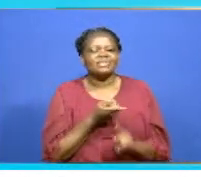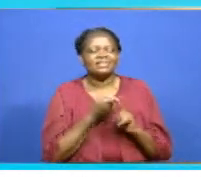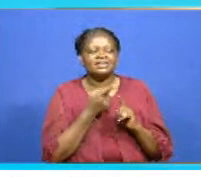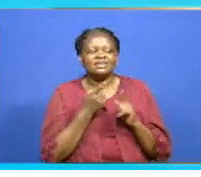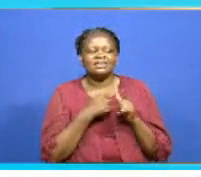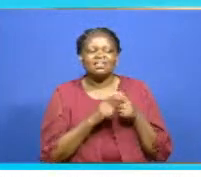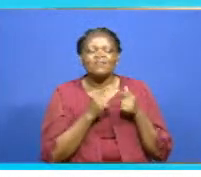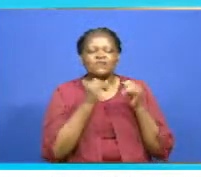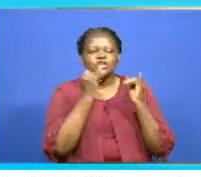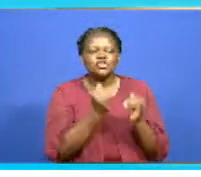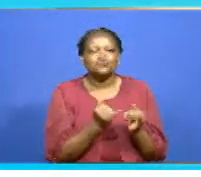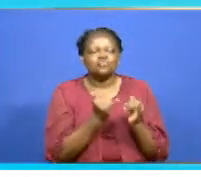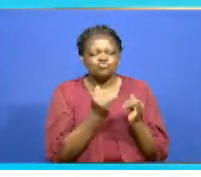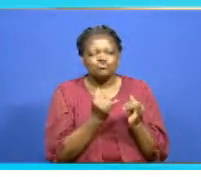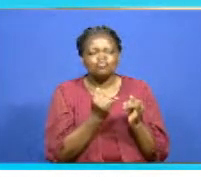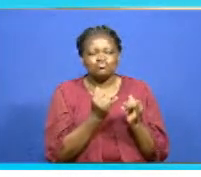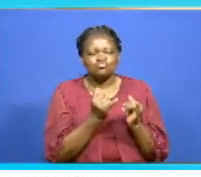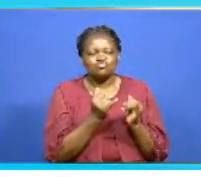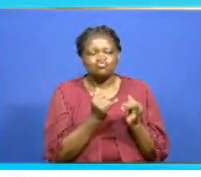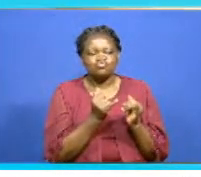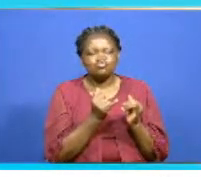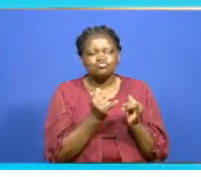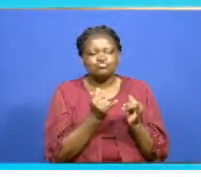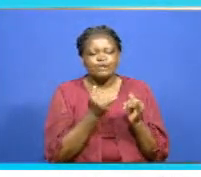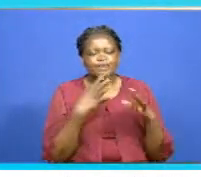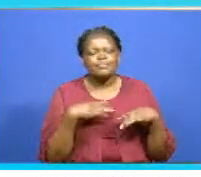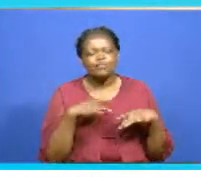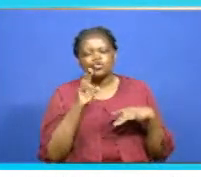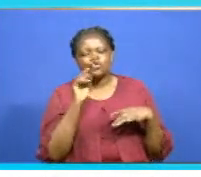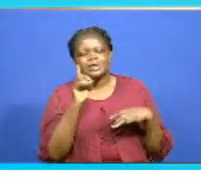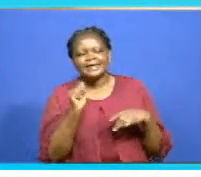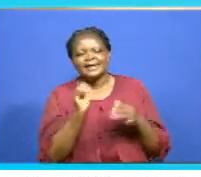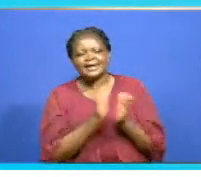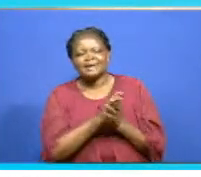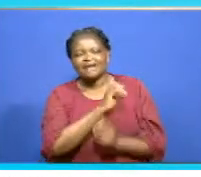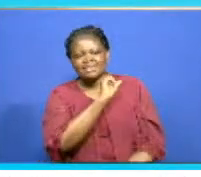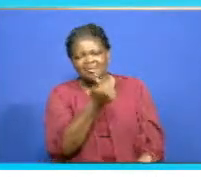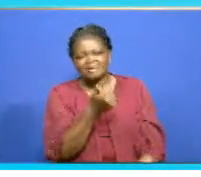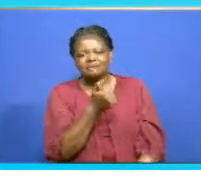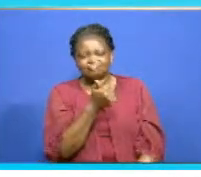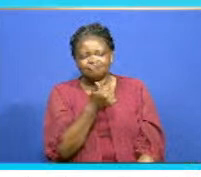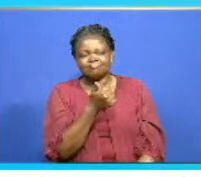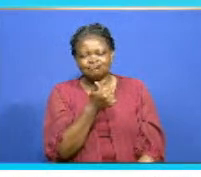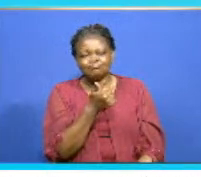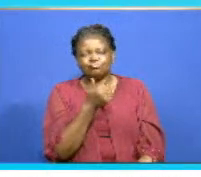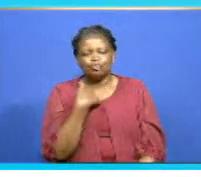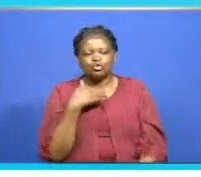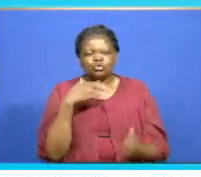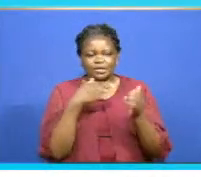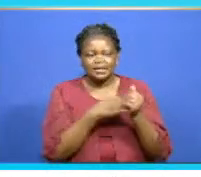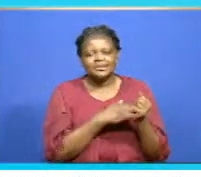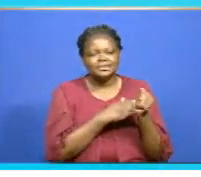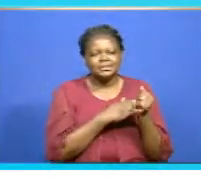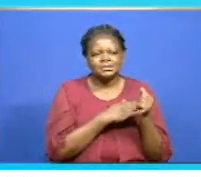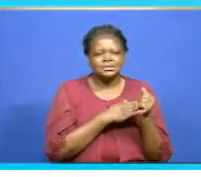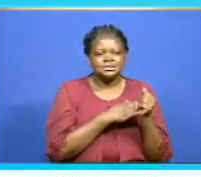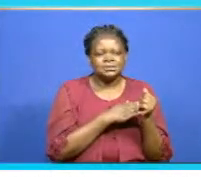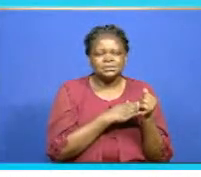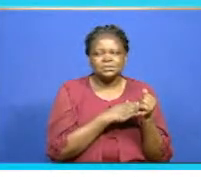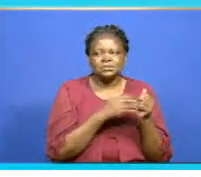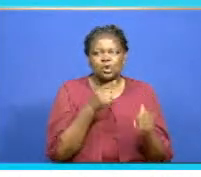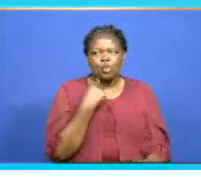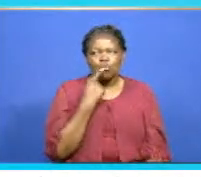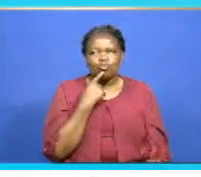new entrant also, other than UDA, who also wants to be a kingpin, not only in the Mulembe Nation, but in Kenya, and that